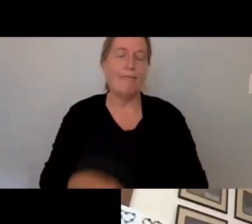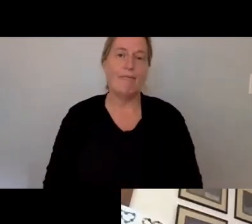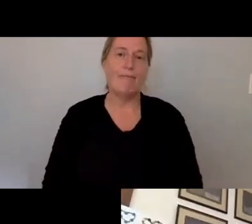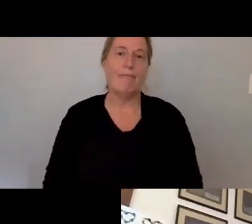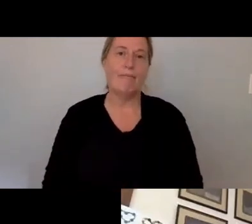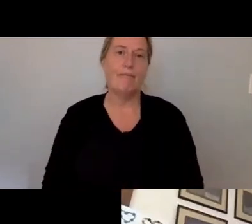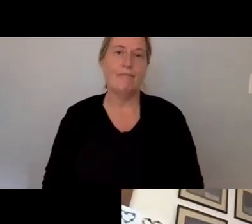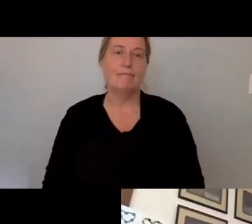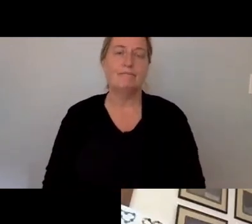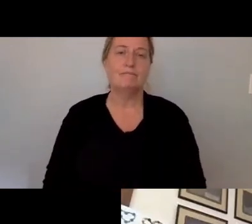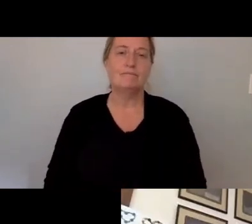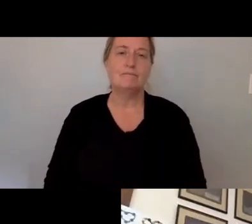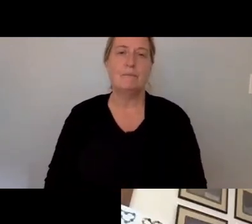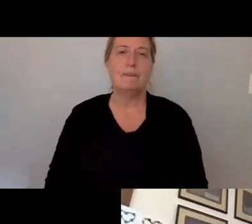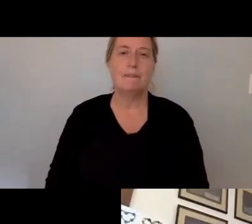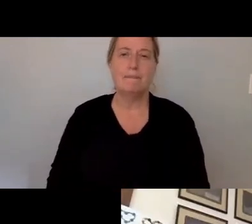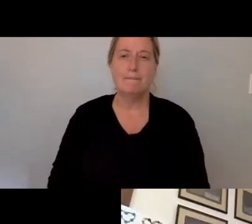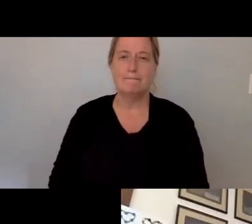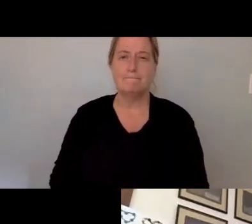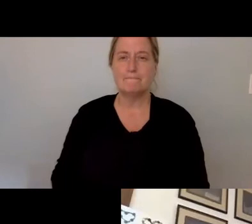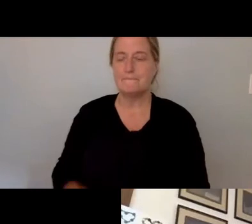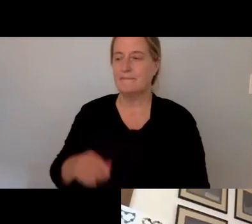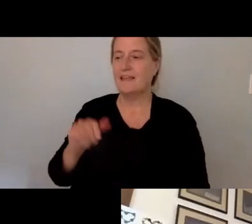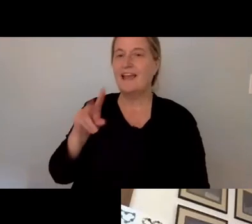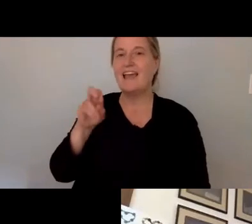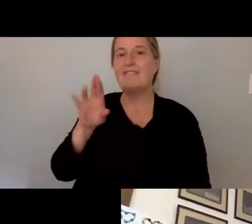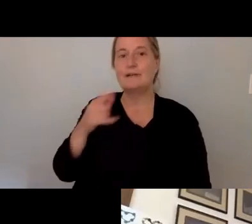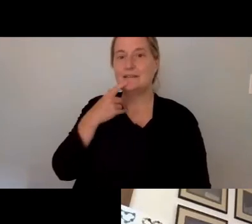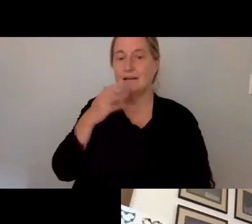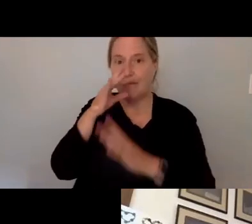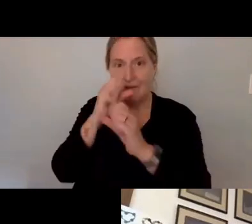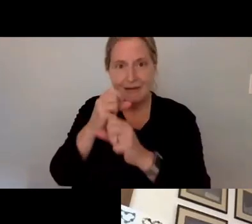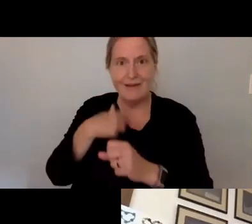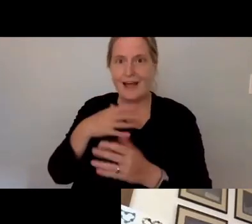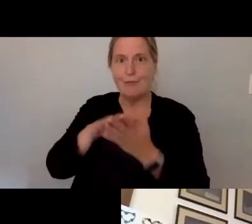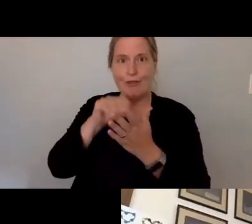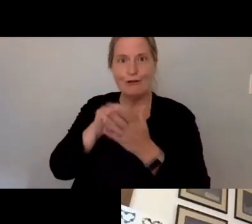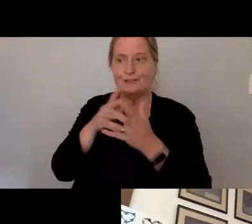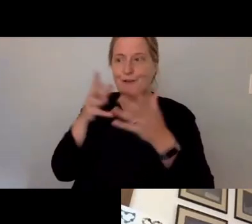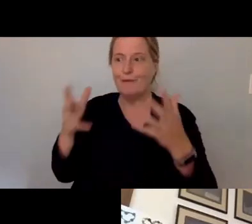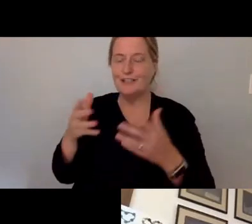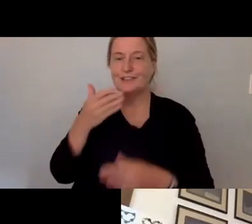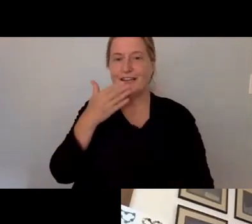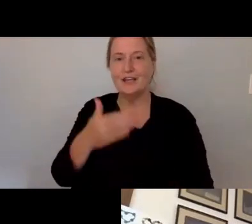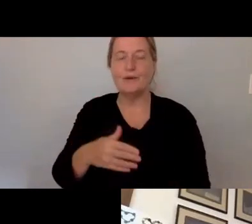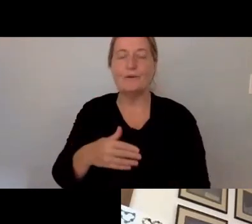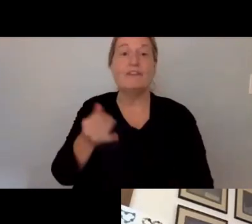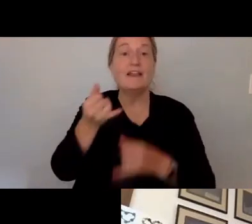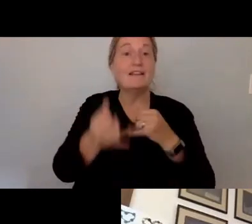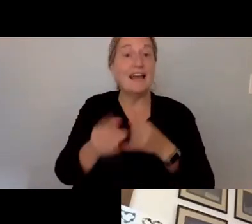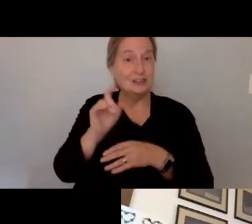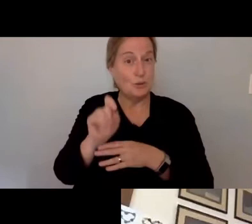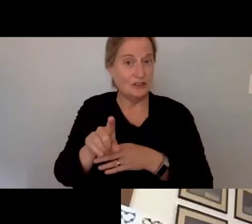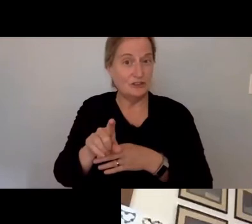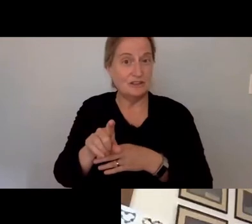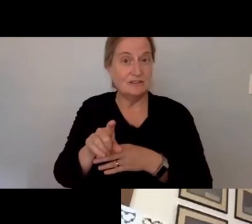you all so much. I feel like personally I'm learning a lot too. I'm just kind of enraptured. So our last question we're gonna head on to, and then we're